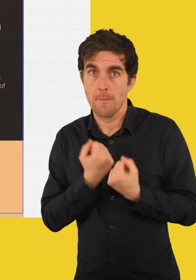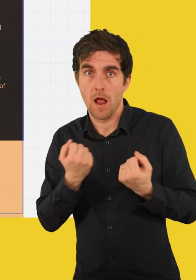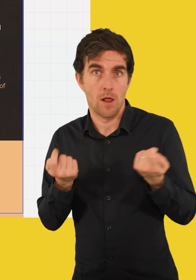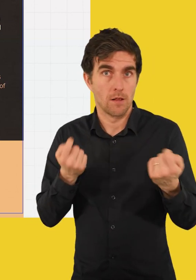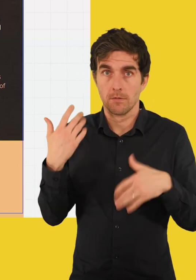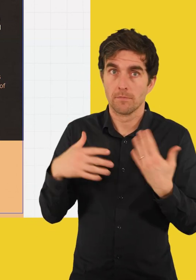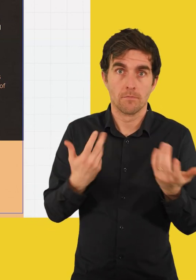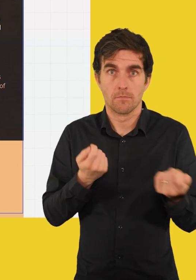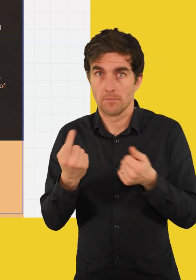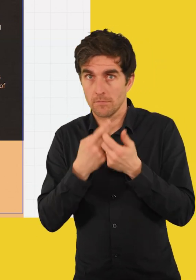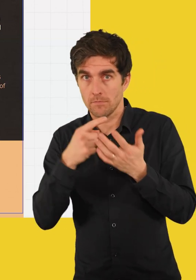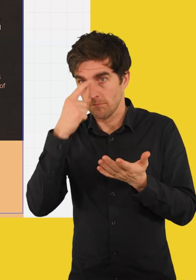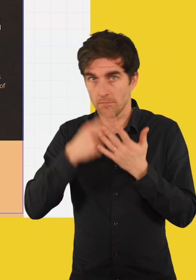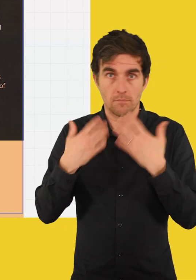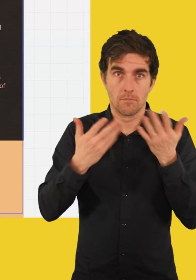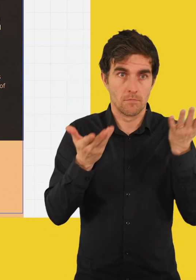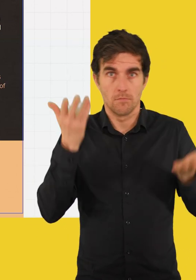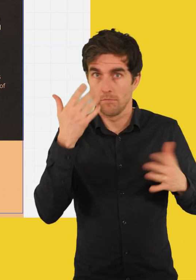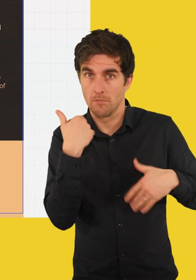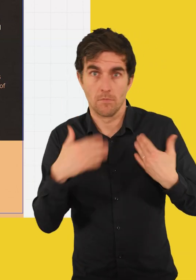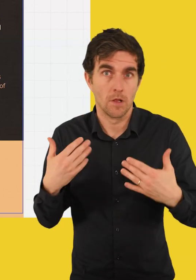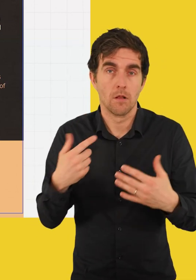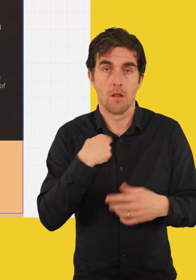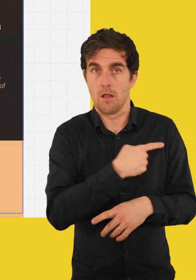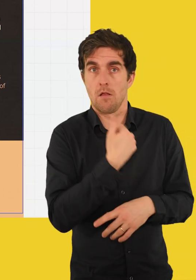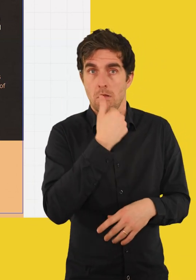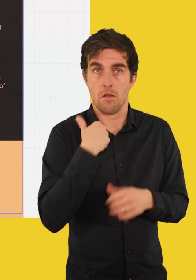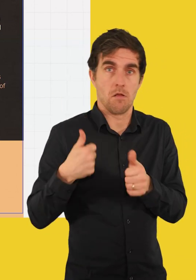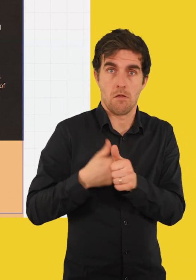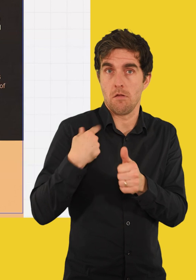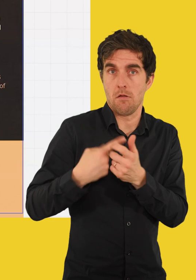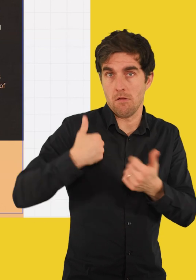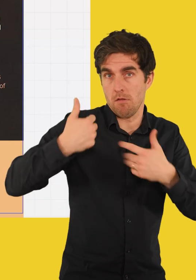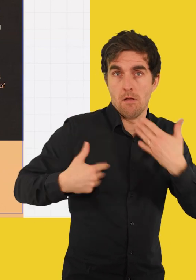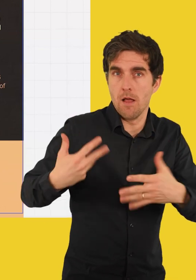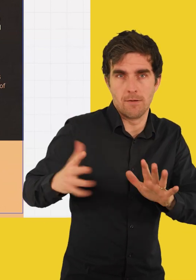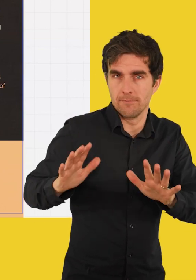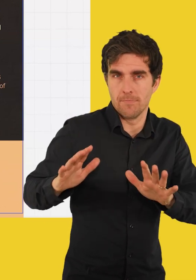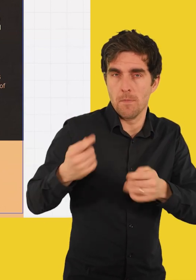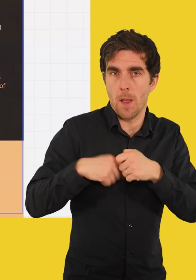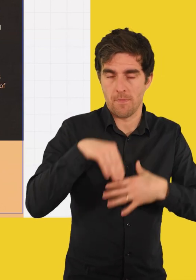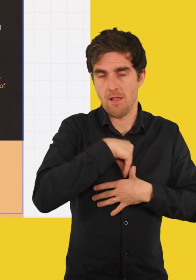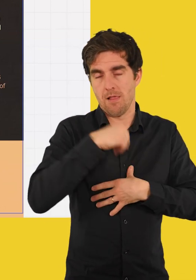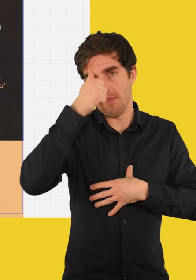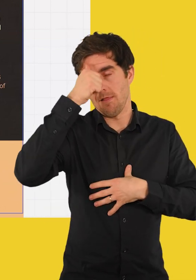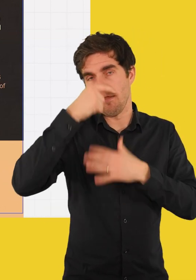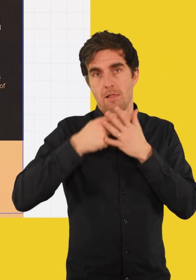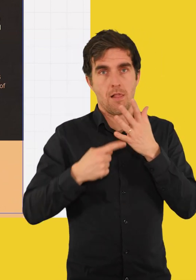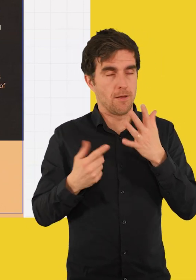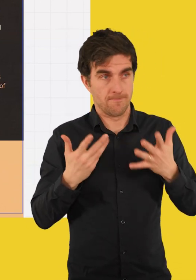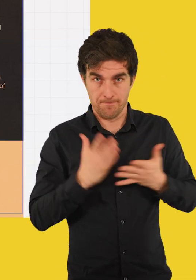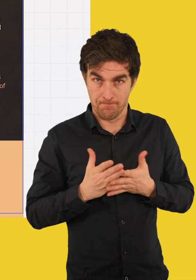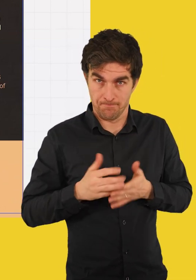power retain ultimate control and power imbalances remain intact. Bias and assumption can creep in. Marginalised folks may